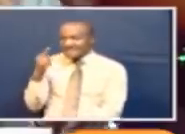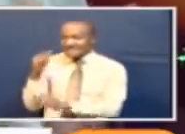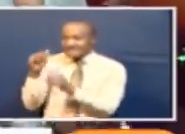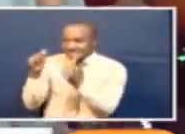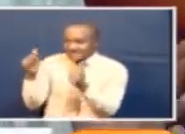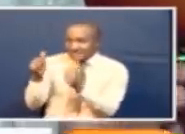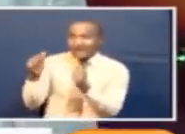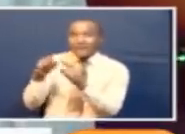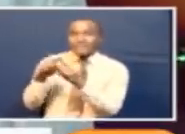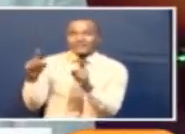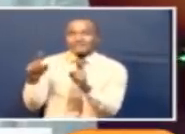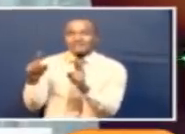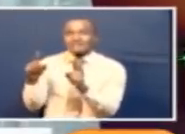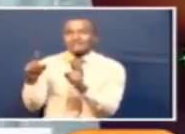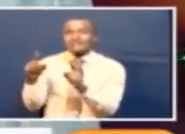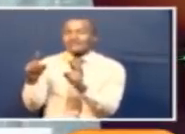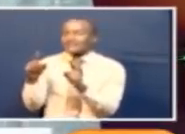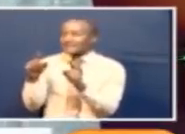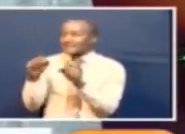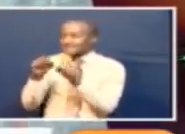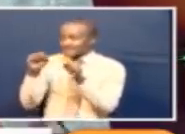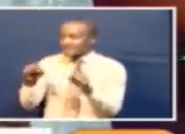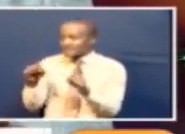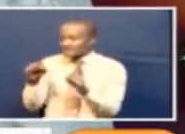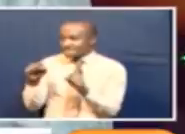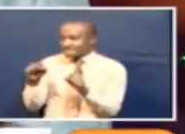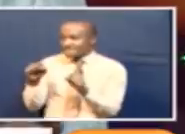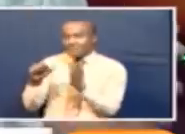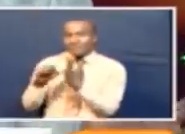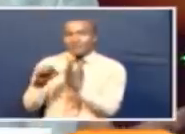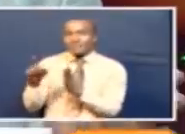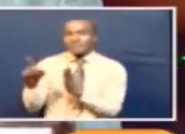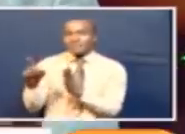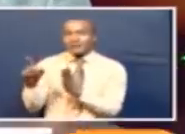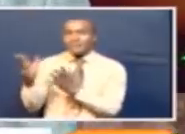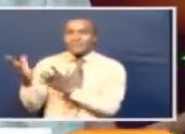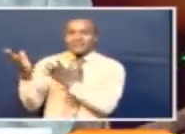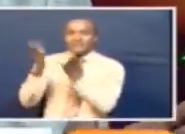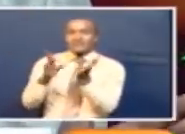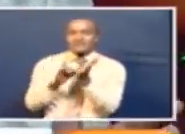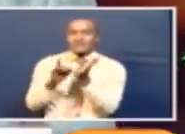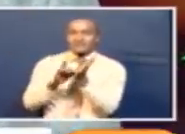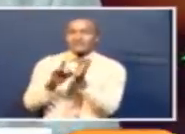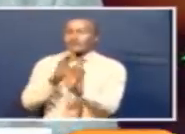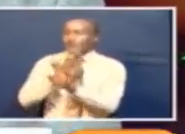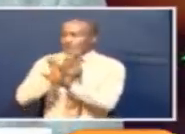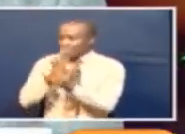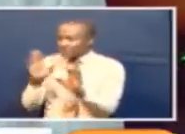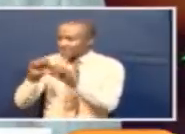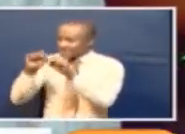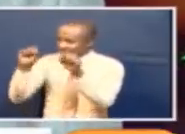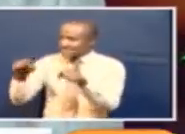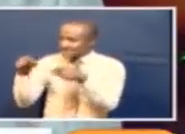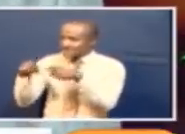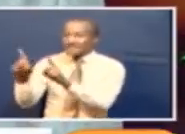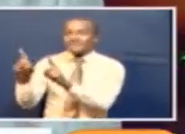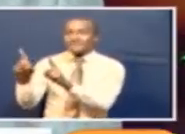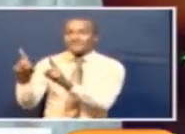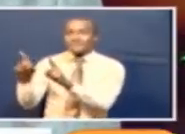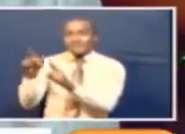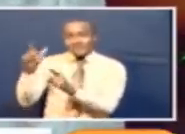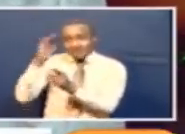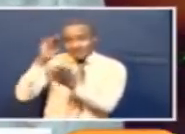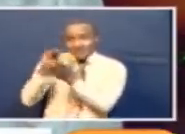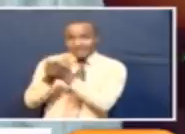they are referring to the system. But then they are bringing the doctors, not the system. But perhaps they believe that